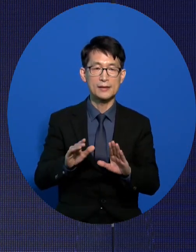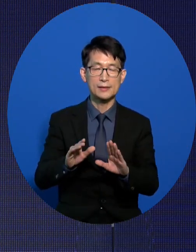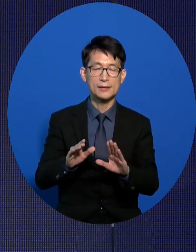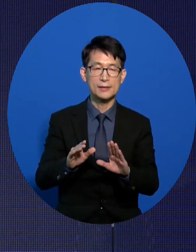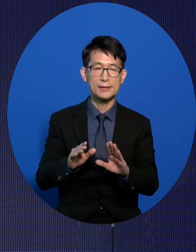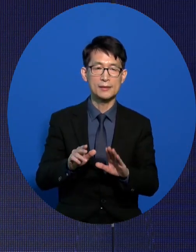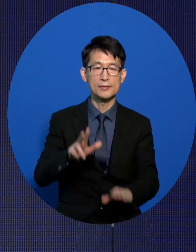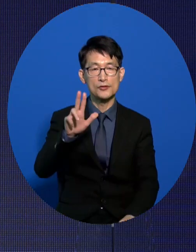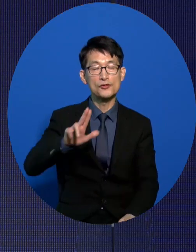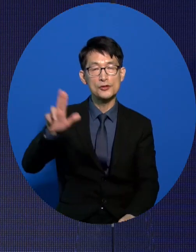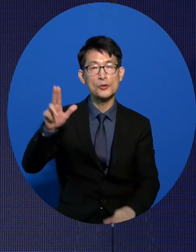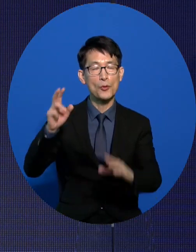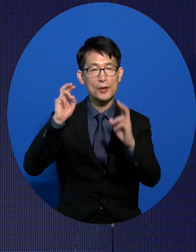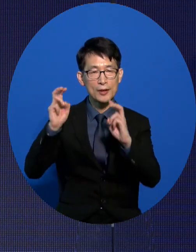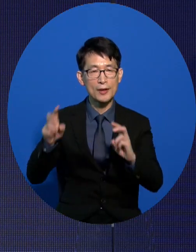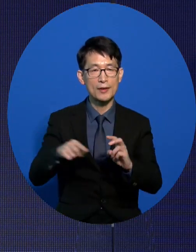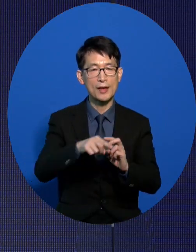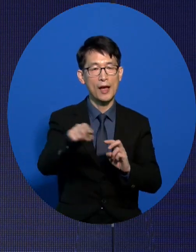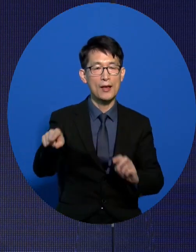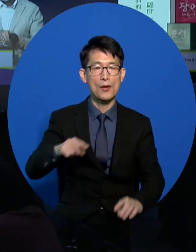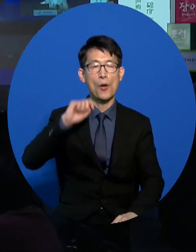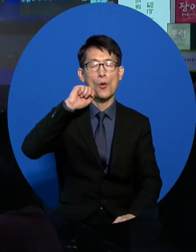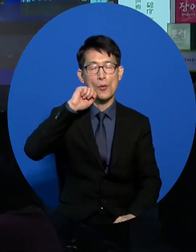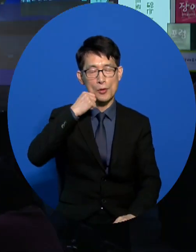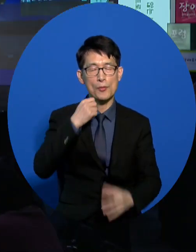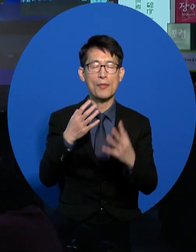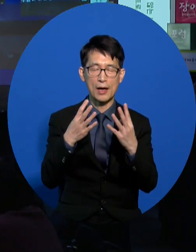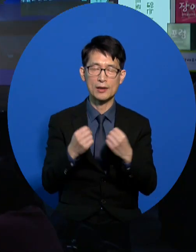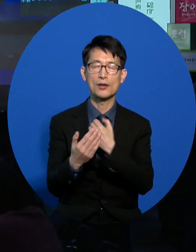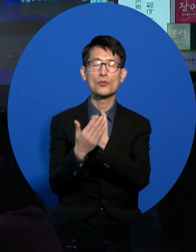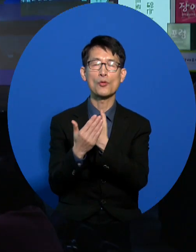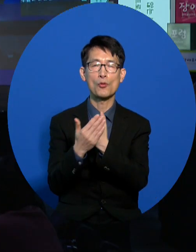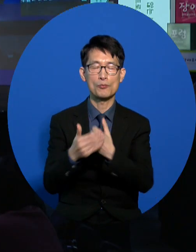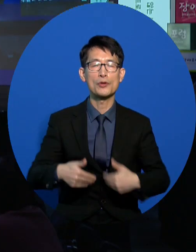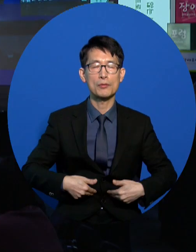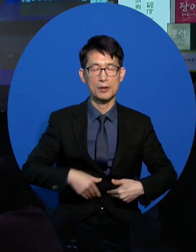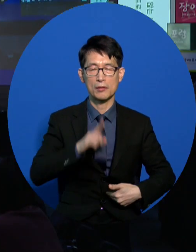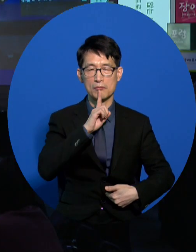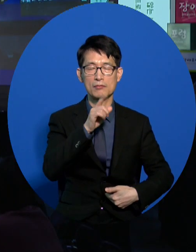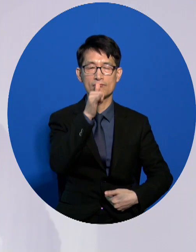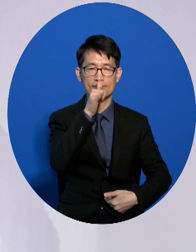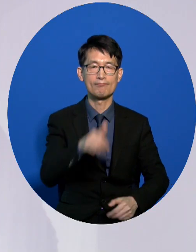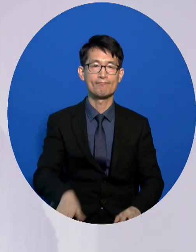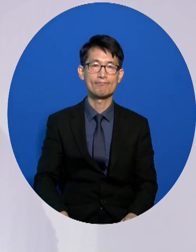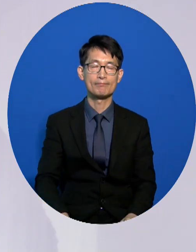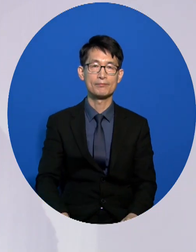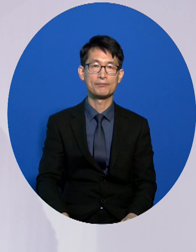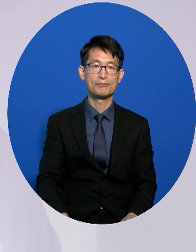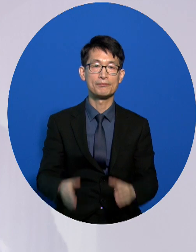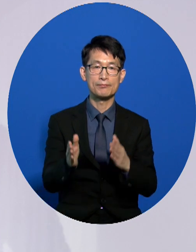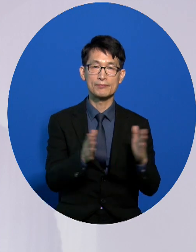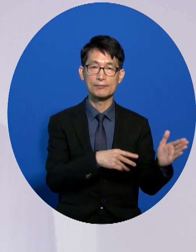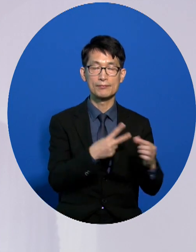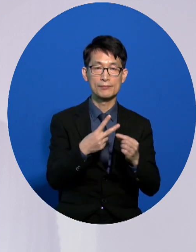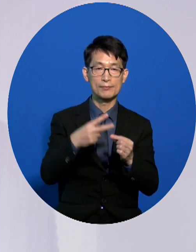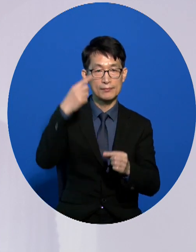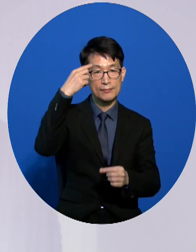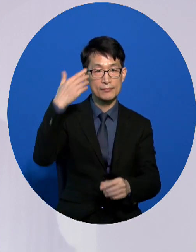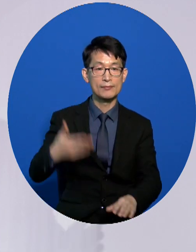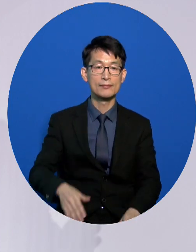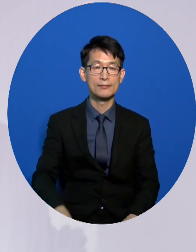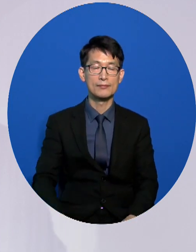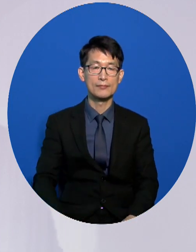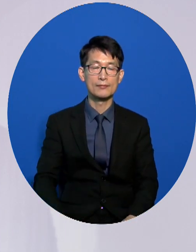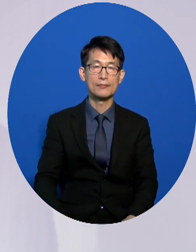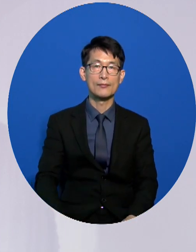their education and job employment and others. And many people are saying that without AUD, it would have been impossible for them to